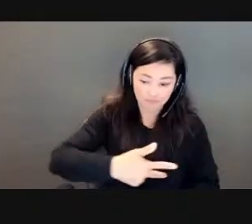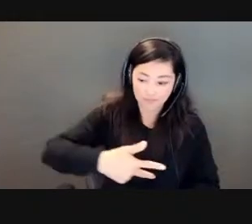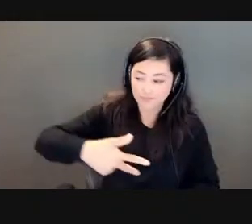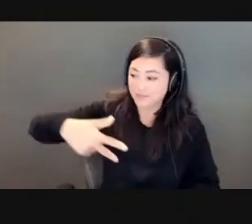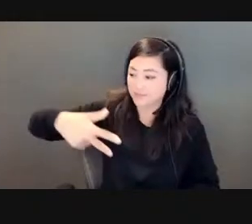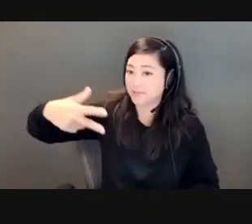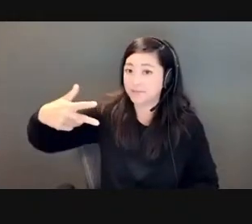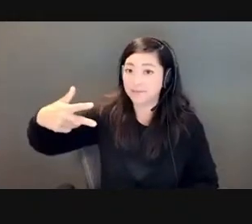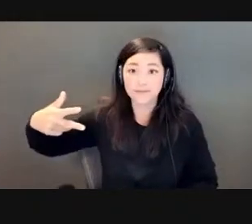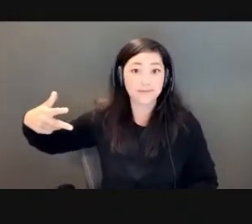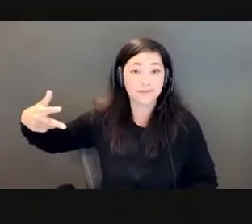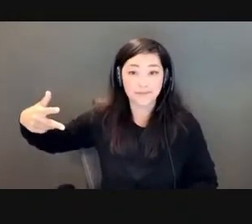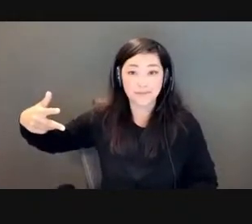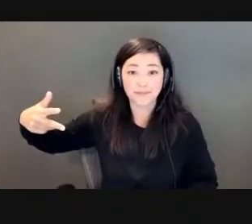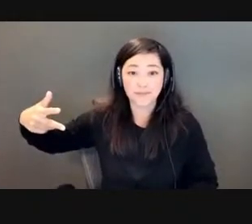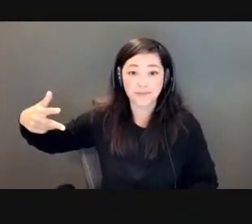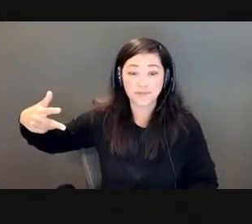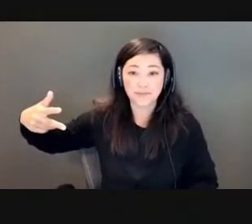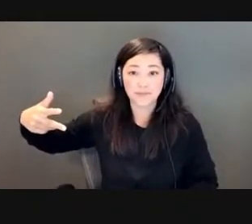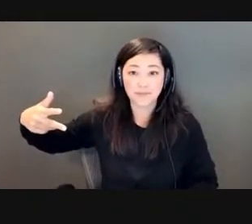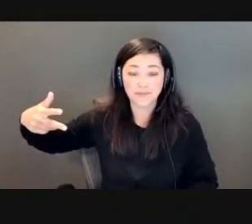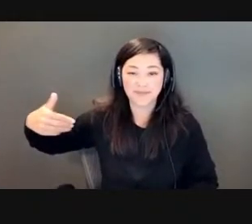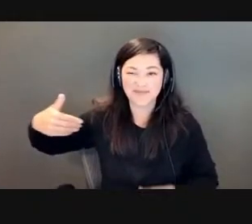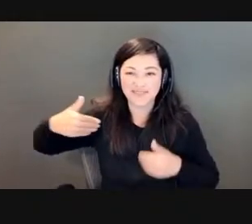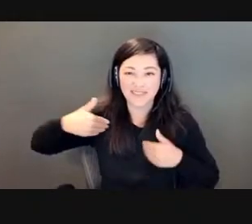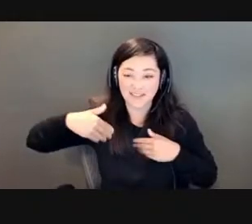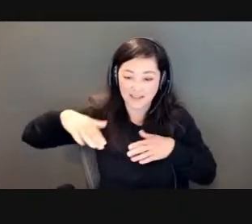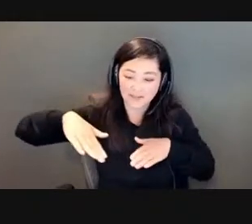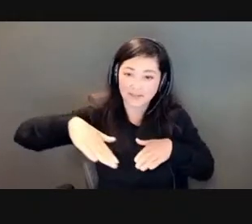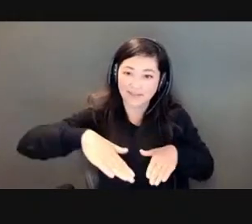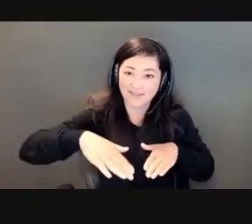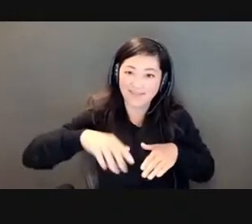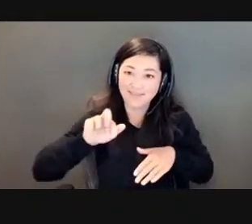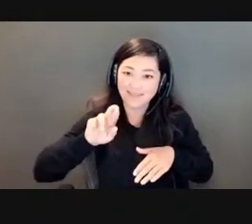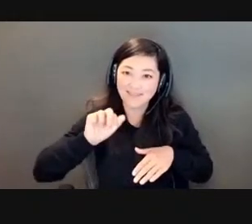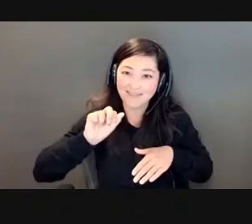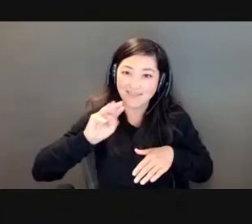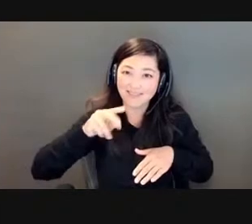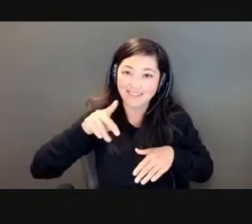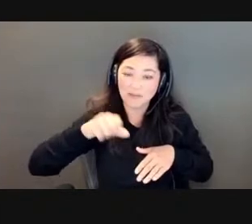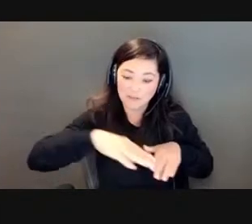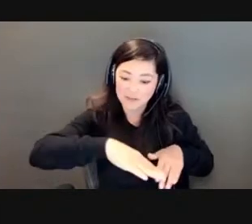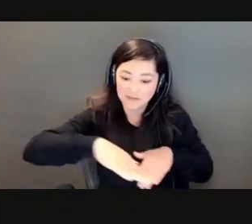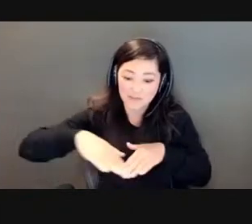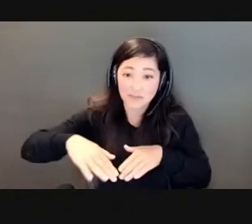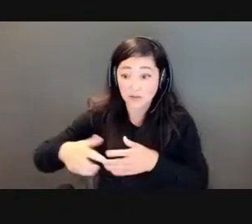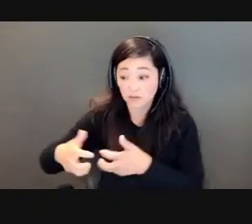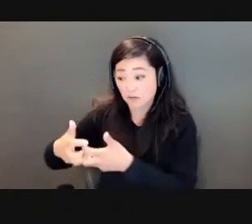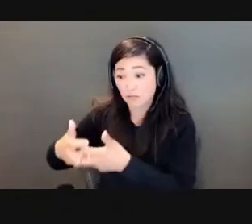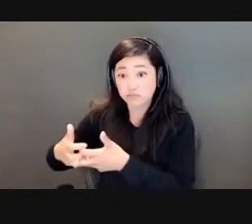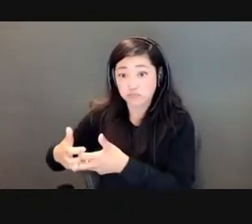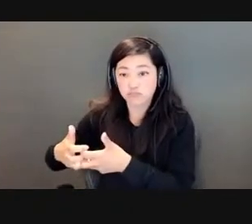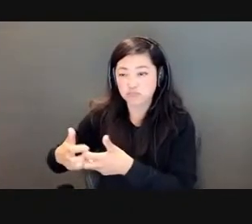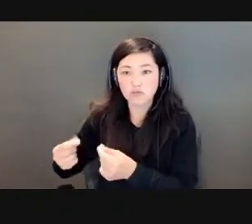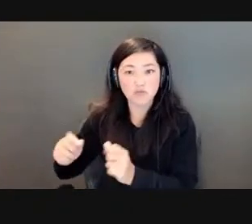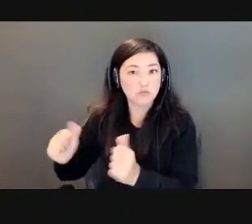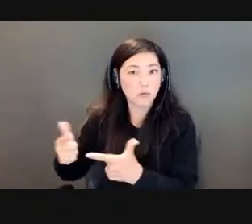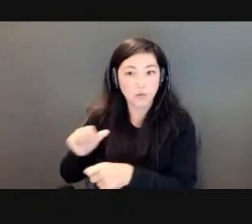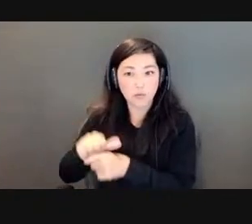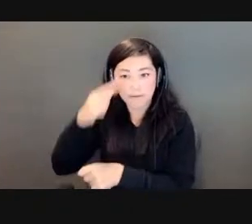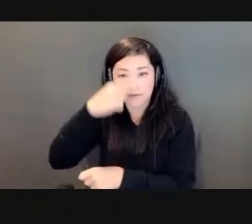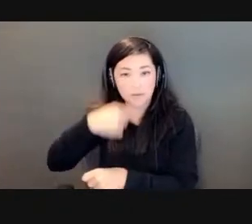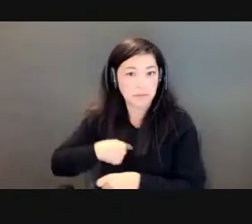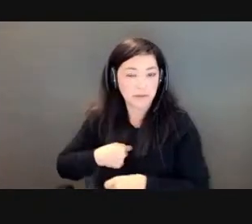up some ramps that I have going into the van. So basically the winch is doing all of the work for me. It's a 100-pound